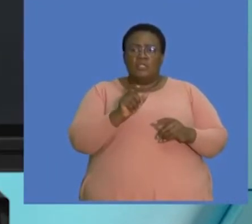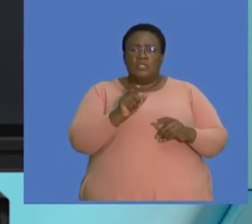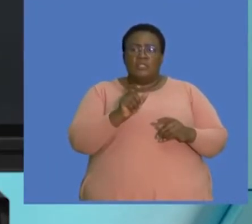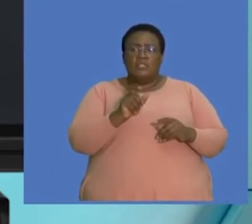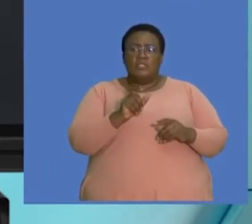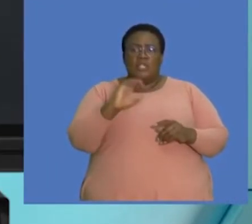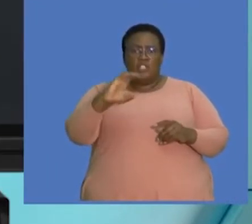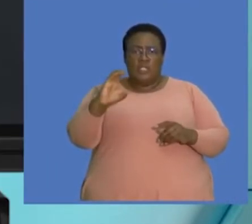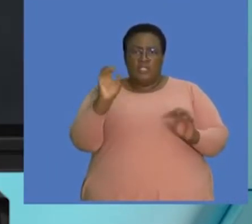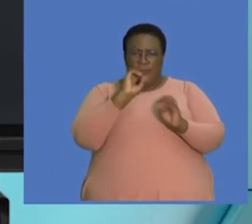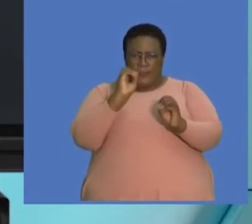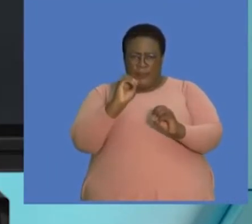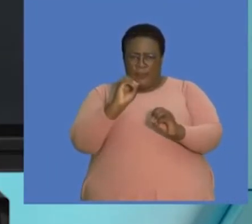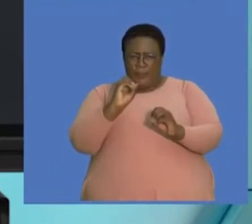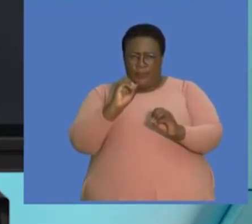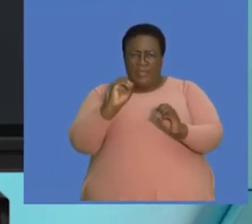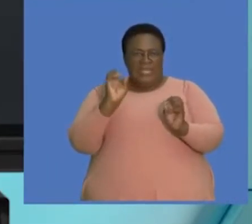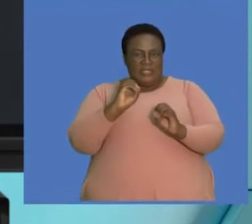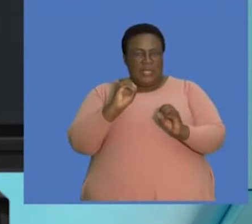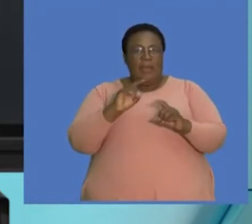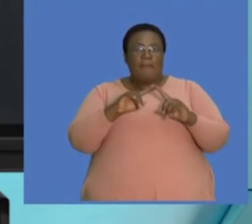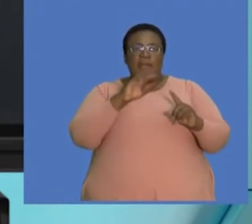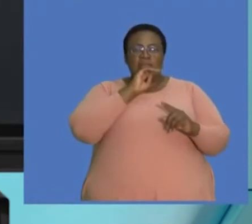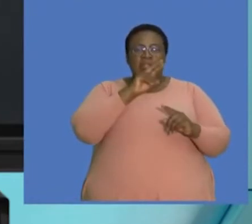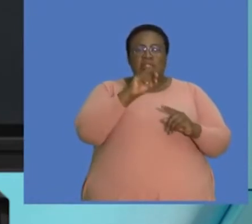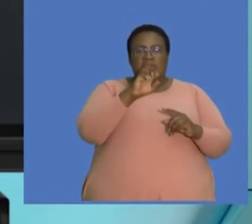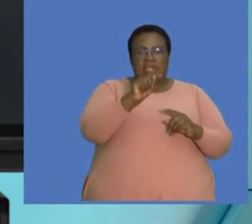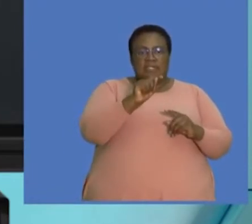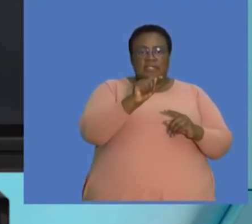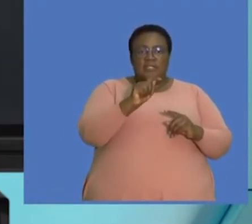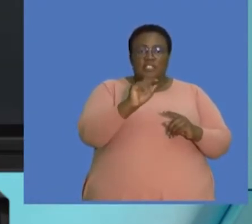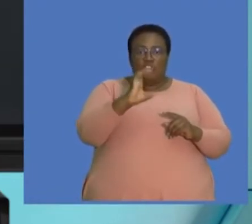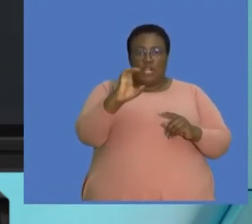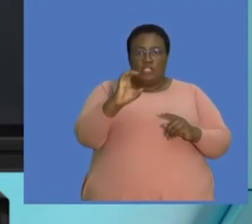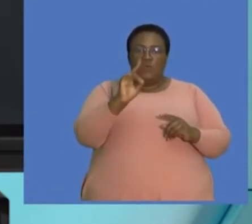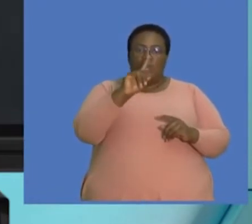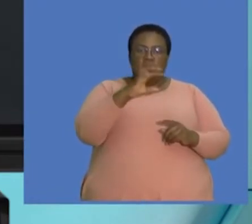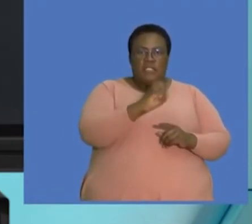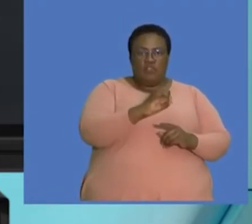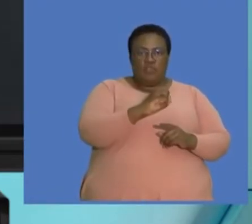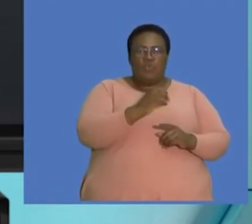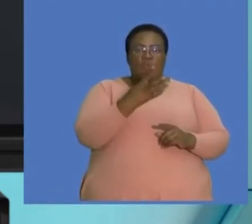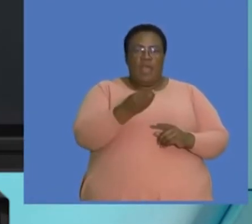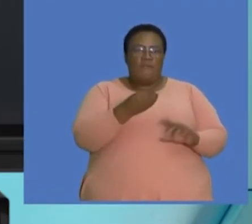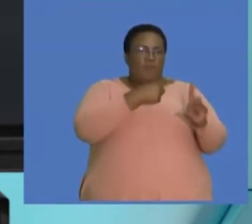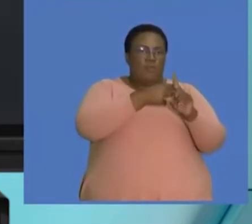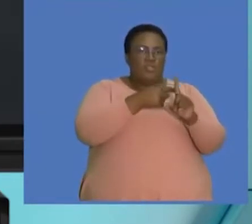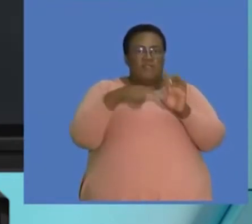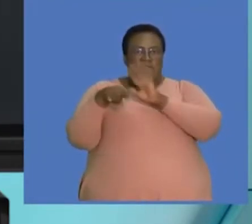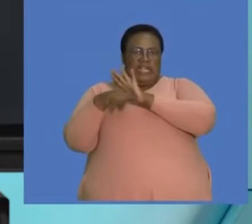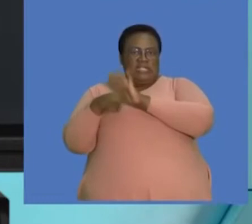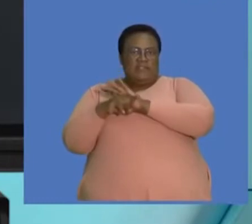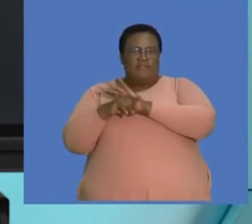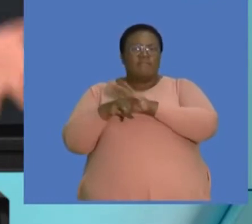words, there are no charges? Definitely not. It means the net charge equals to zero. It means there is an equal number